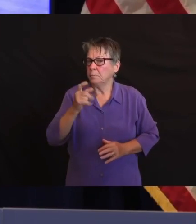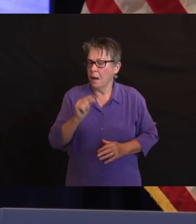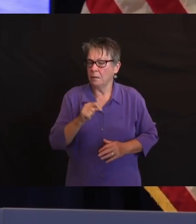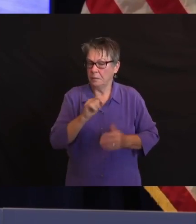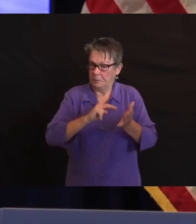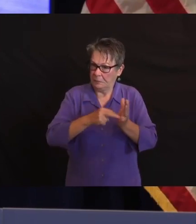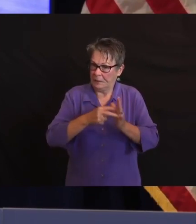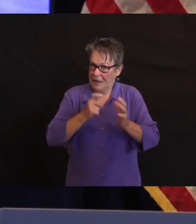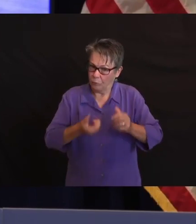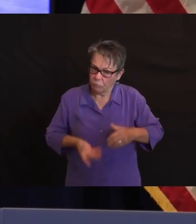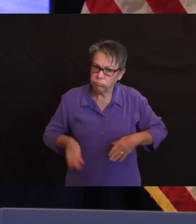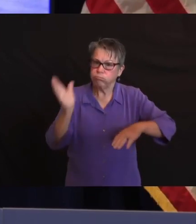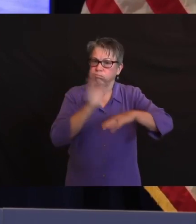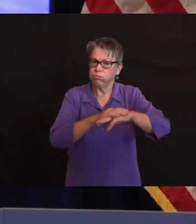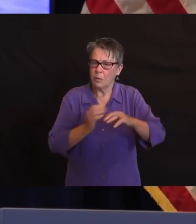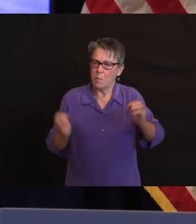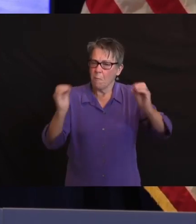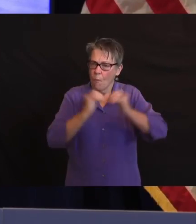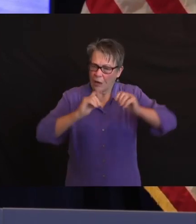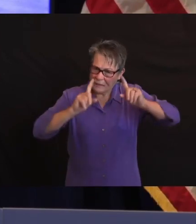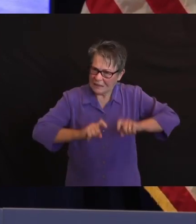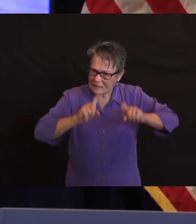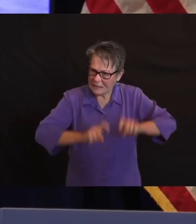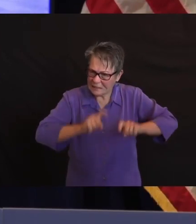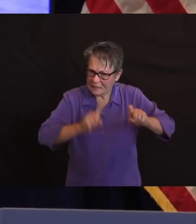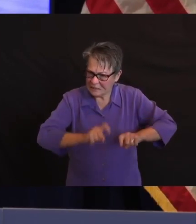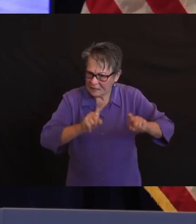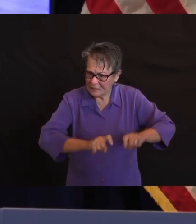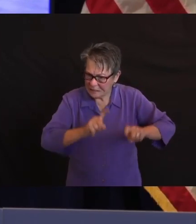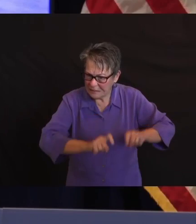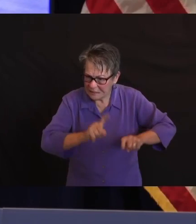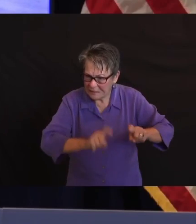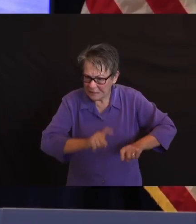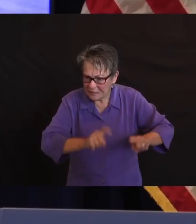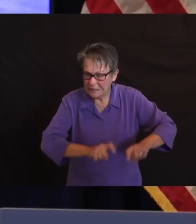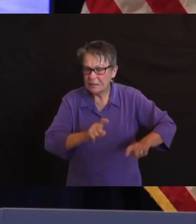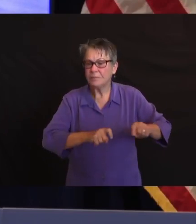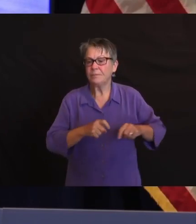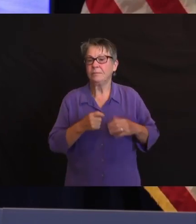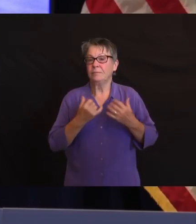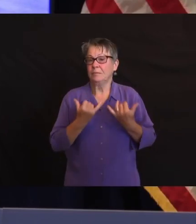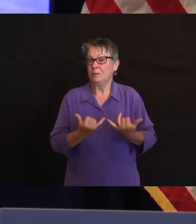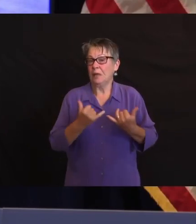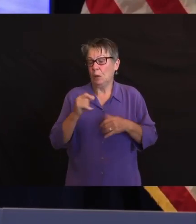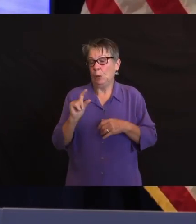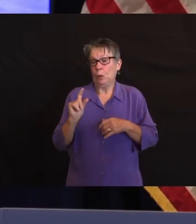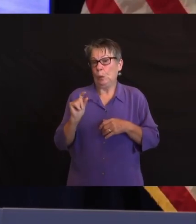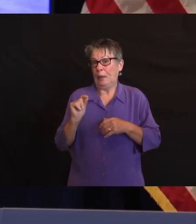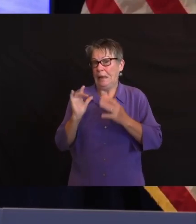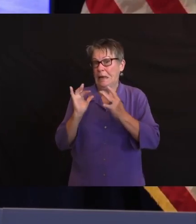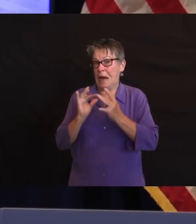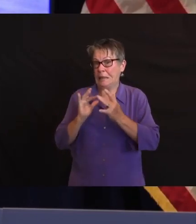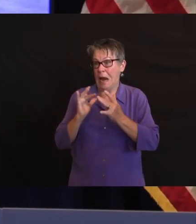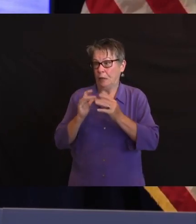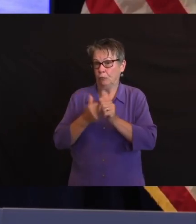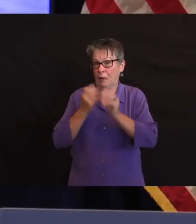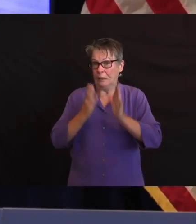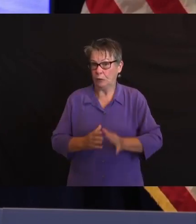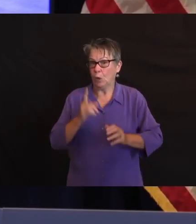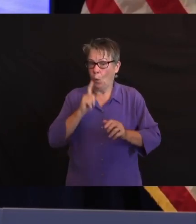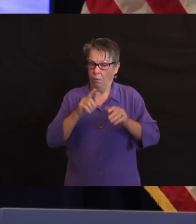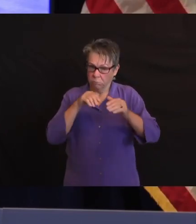tracers will be deployed to support case investigation. Our goal with this increased testing and contact tracing